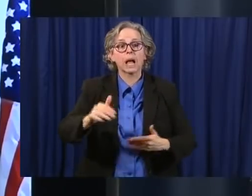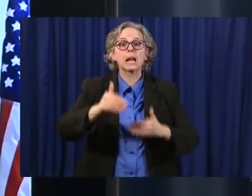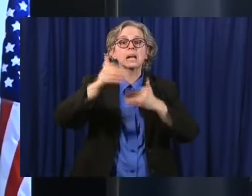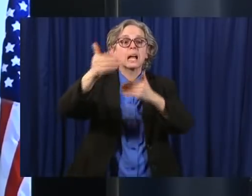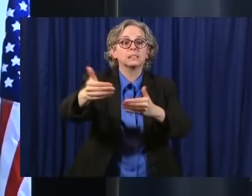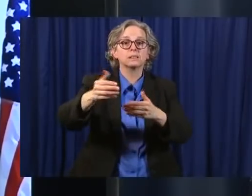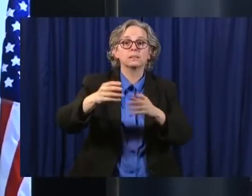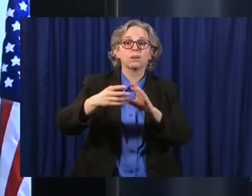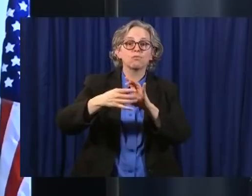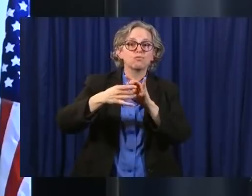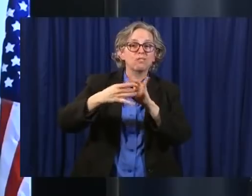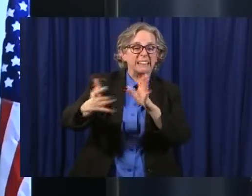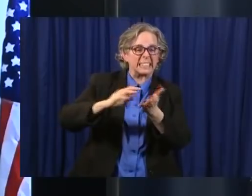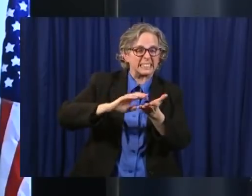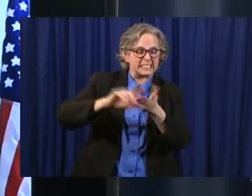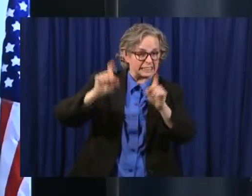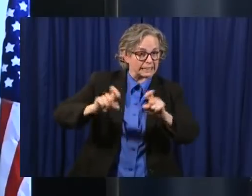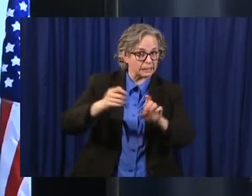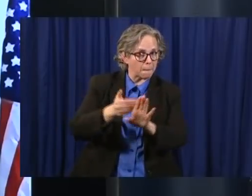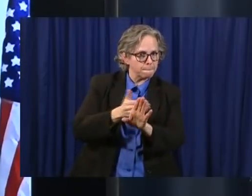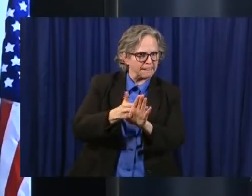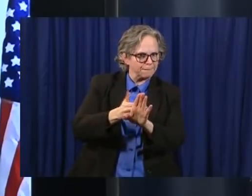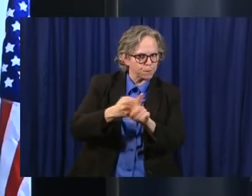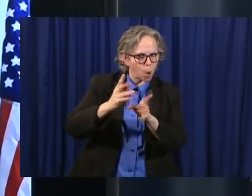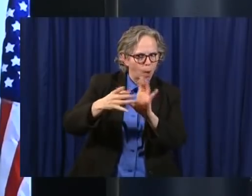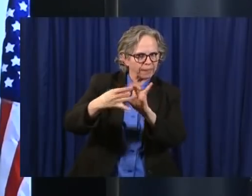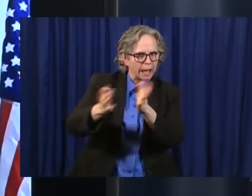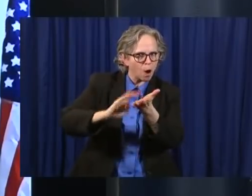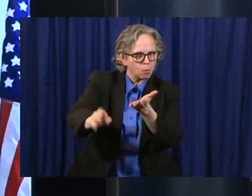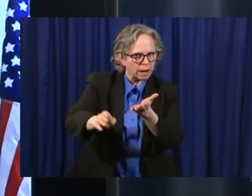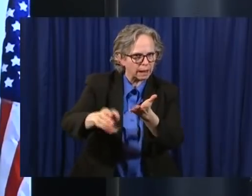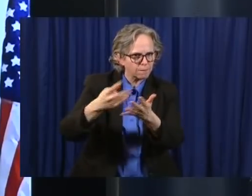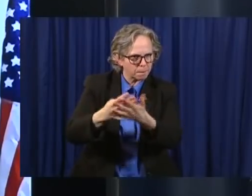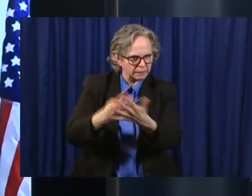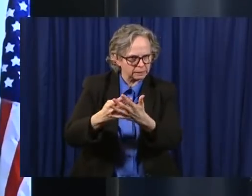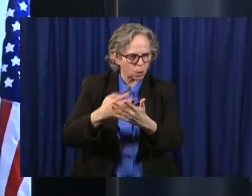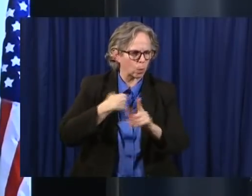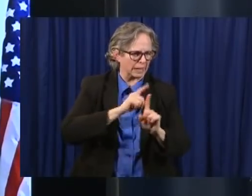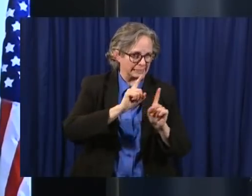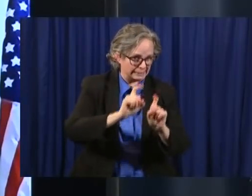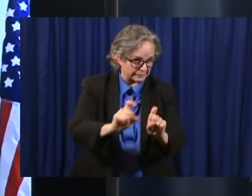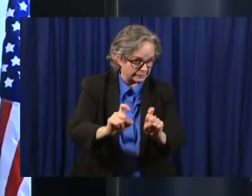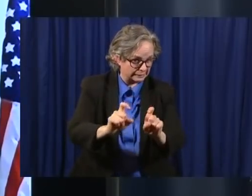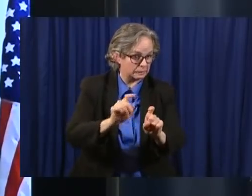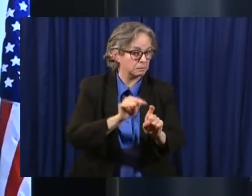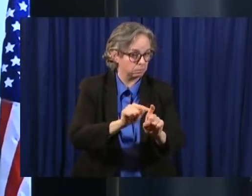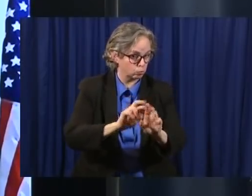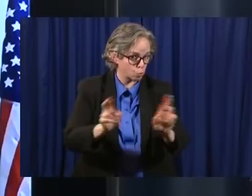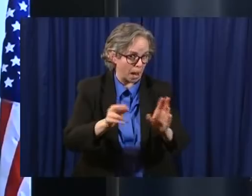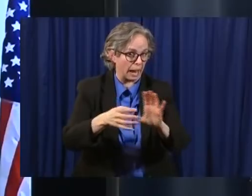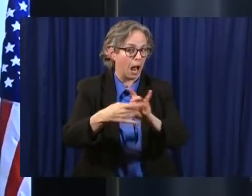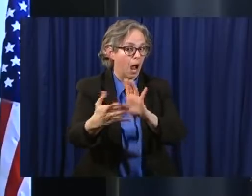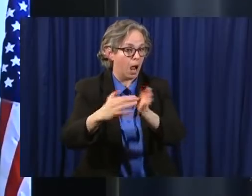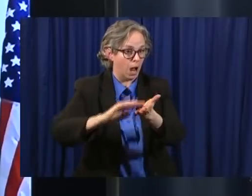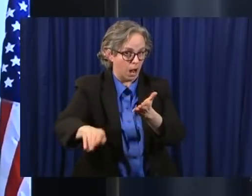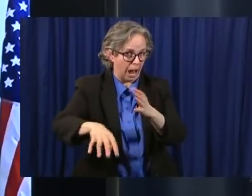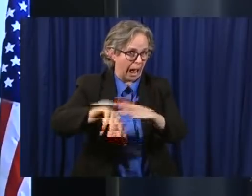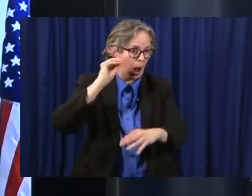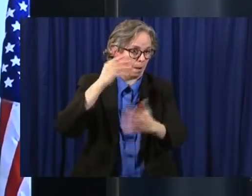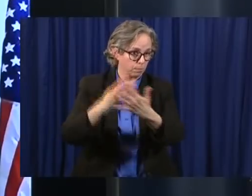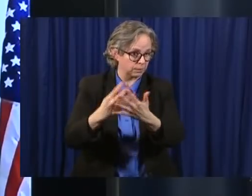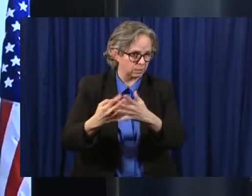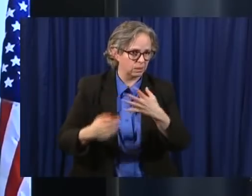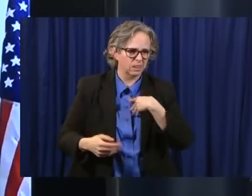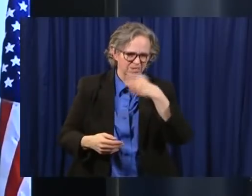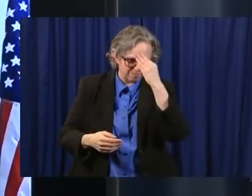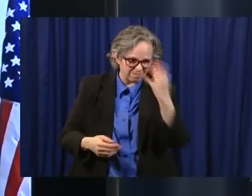we release someone out into the facility, from the facility at the end of their stated term, we can tell the people